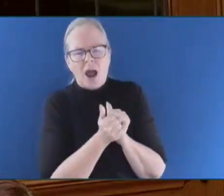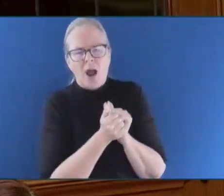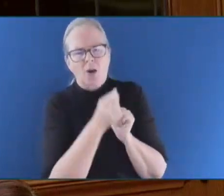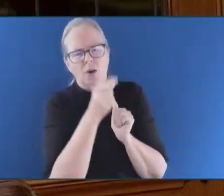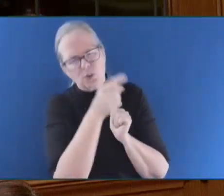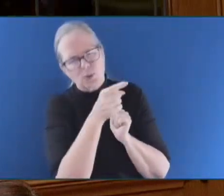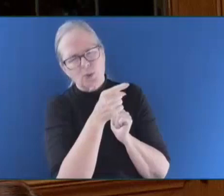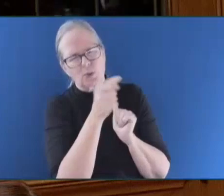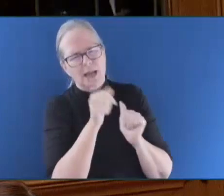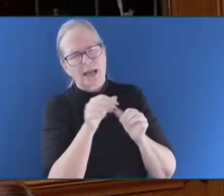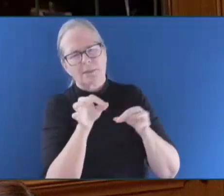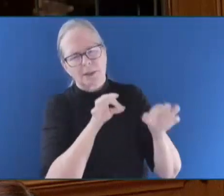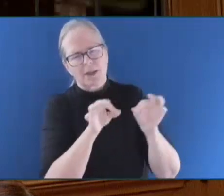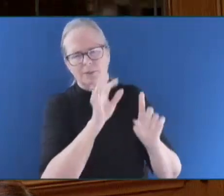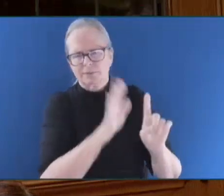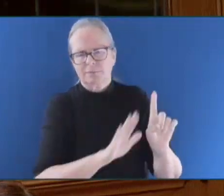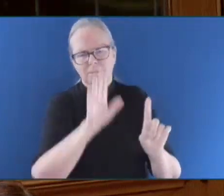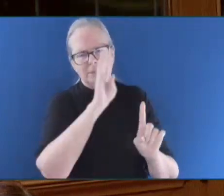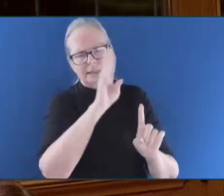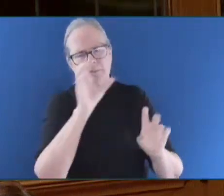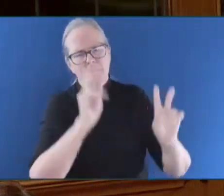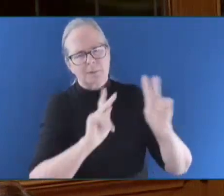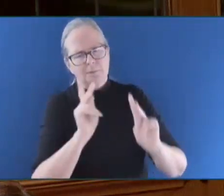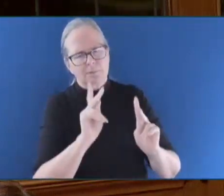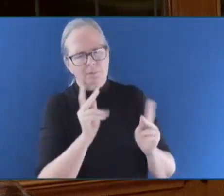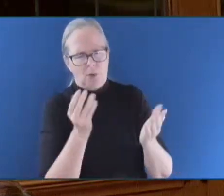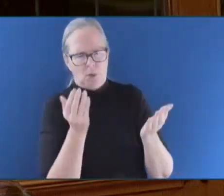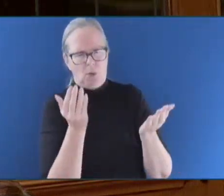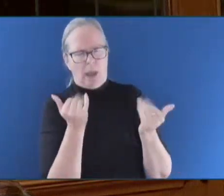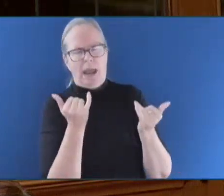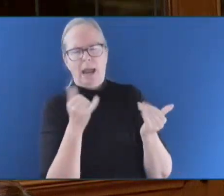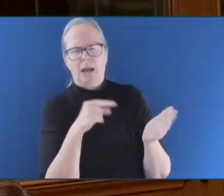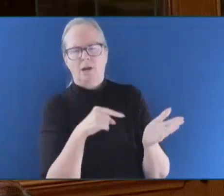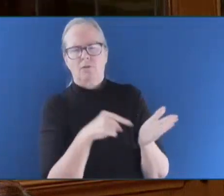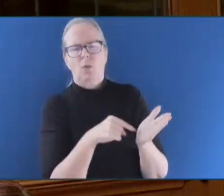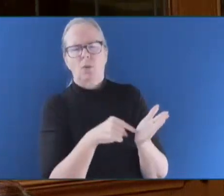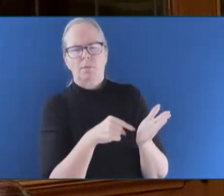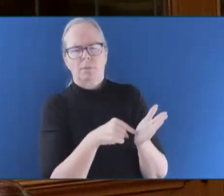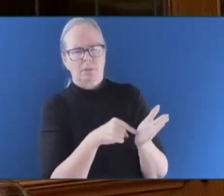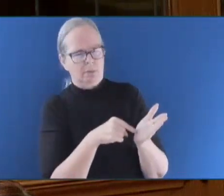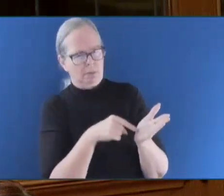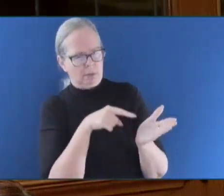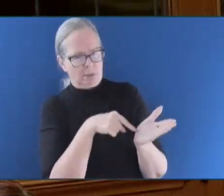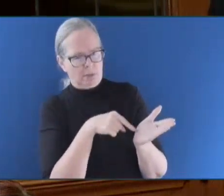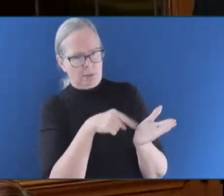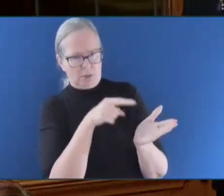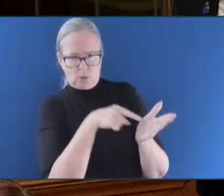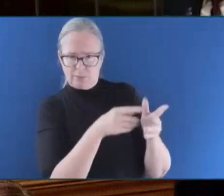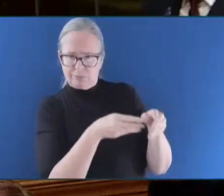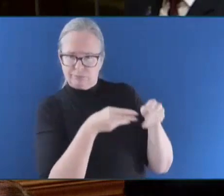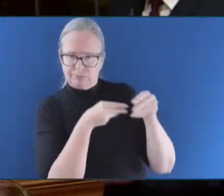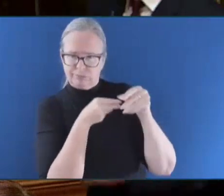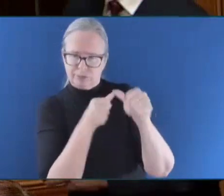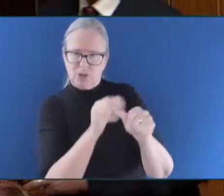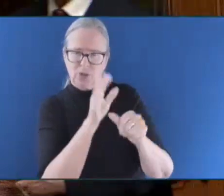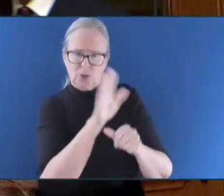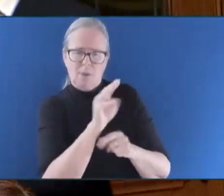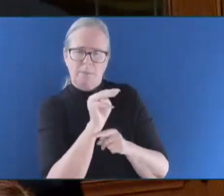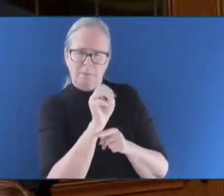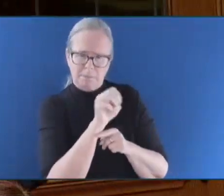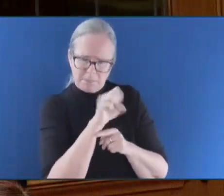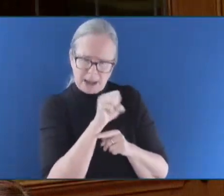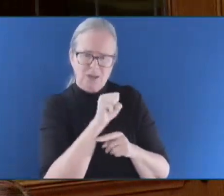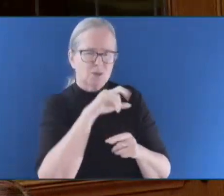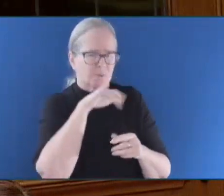why we can afford to pay more to subsidize the mess that this NDP government has created by upending